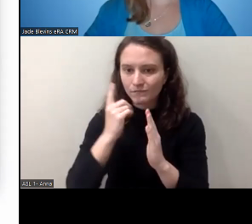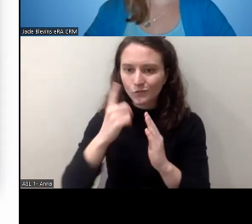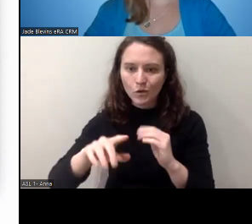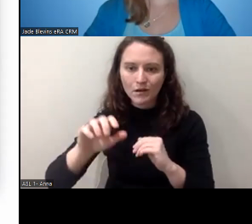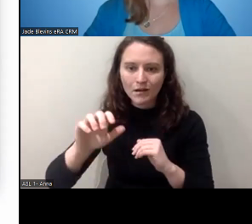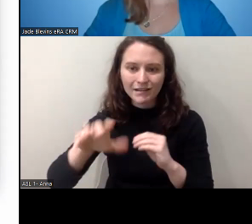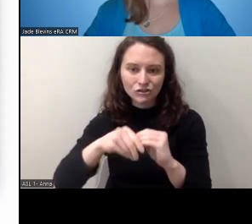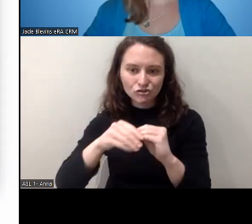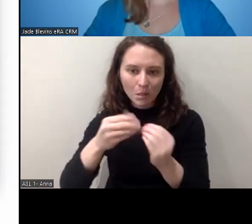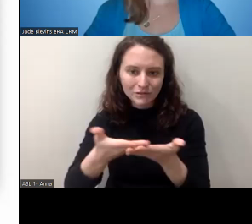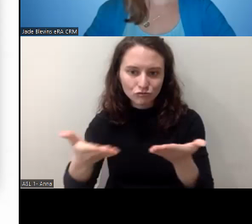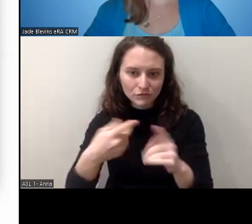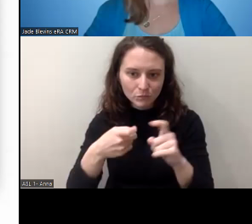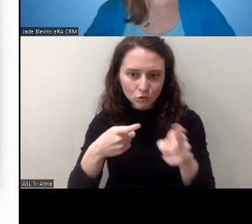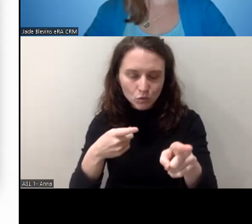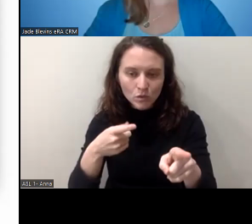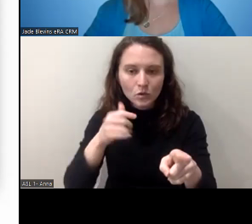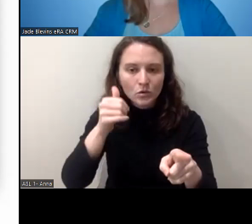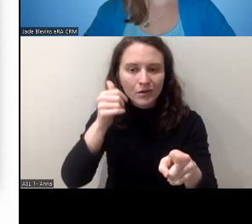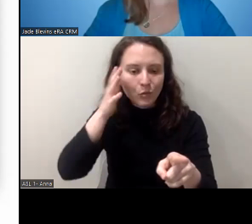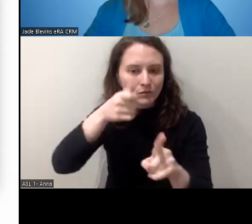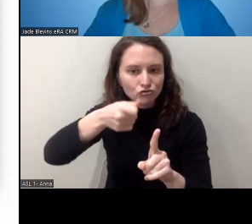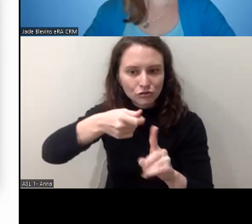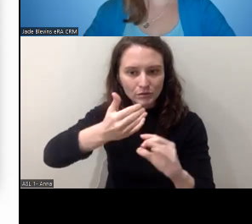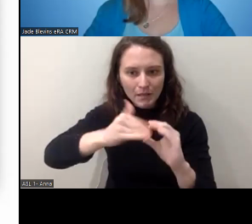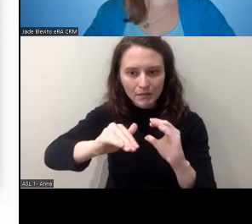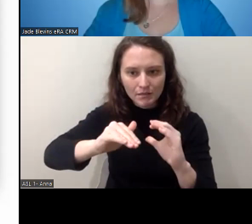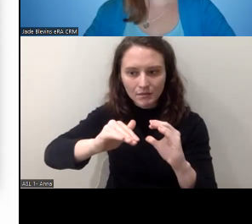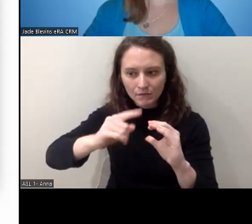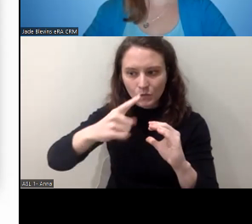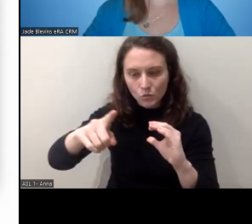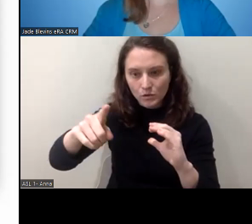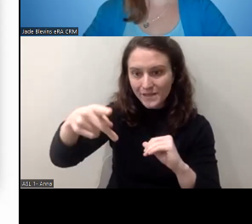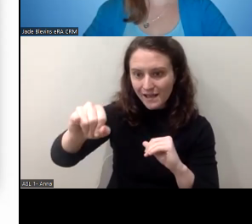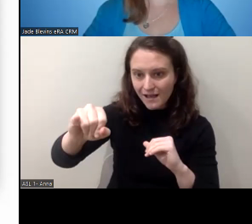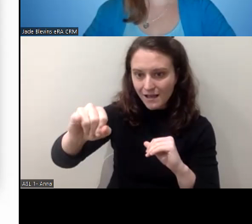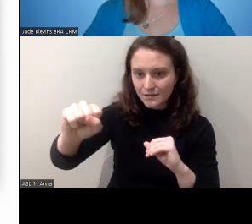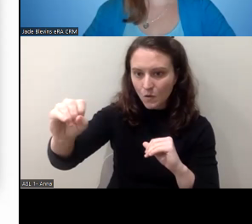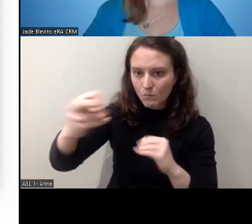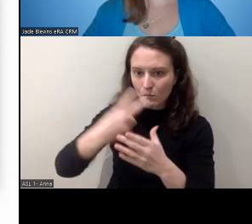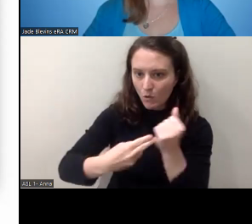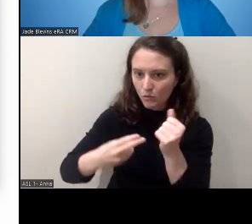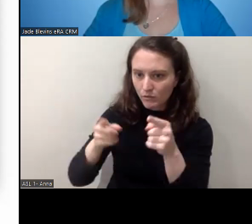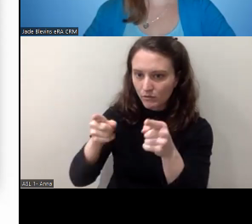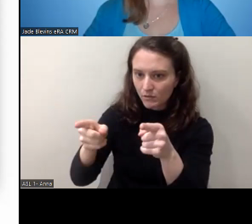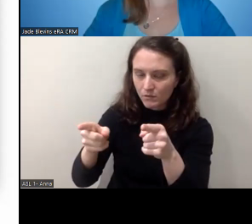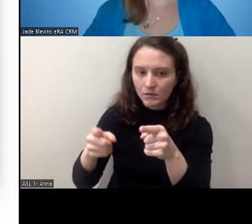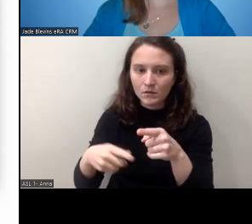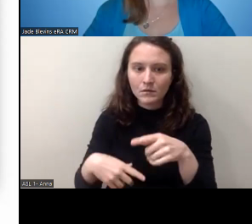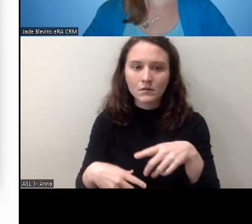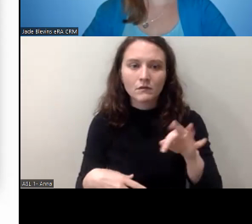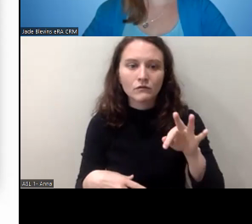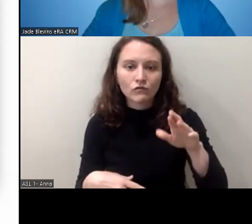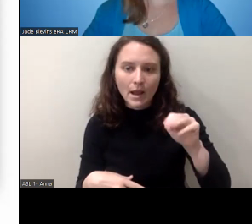materials from you. It'll trigger an email for the PI and the SO, and then the FRAM update or IRAM